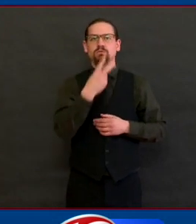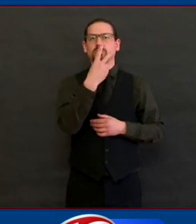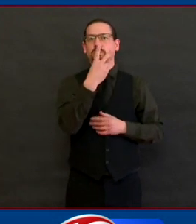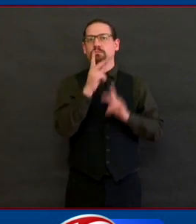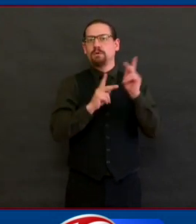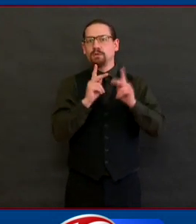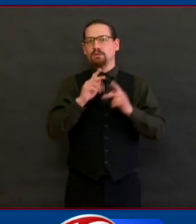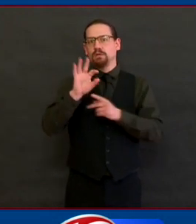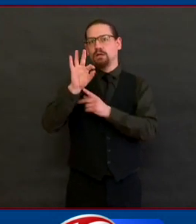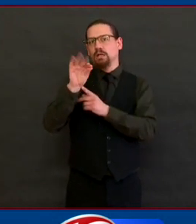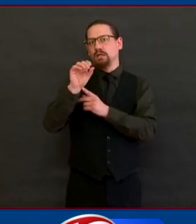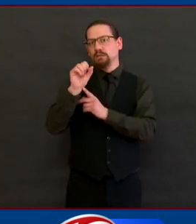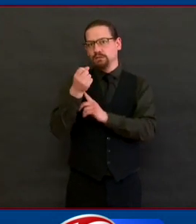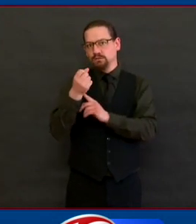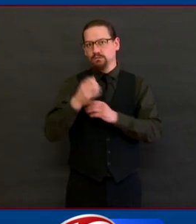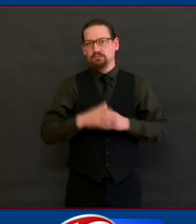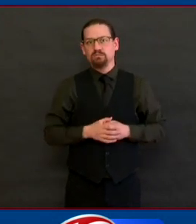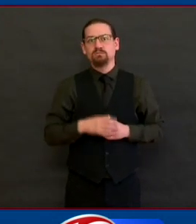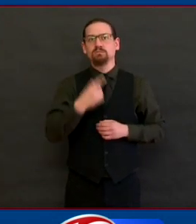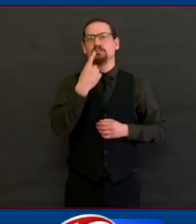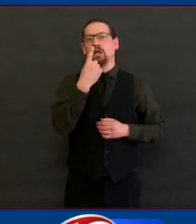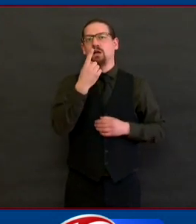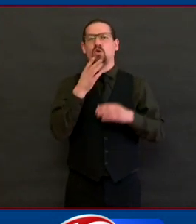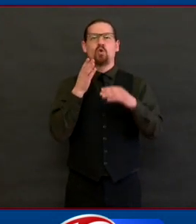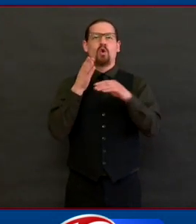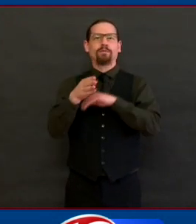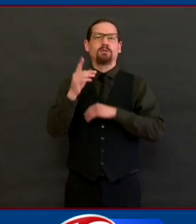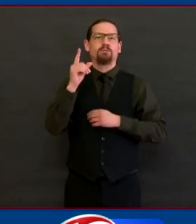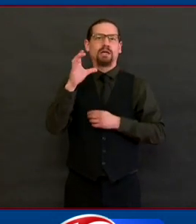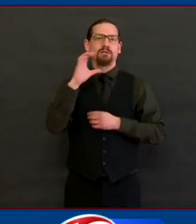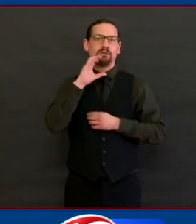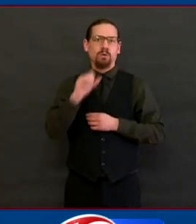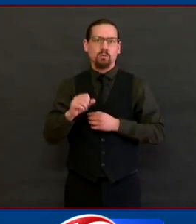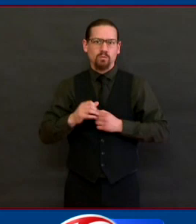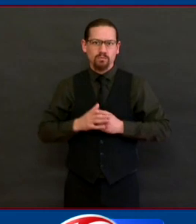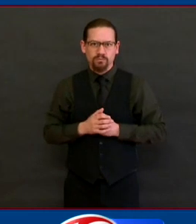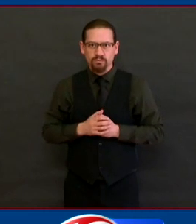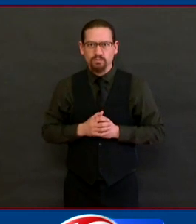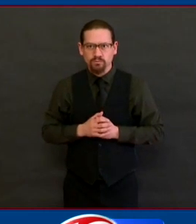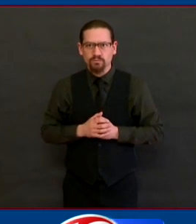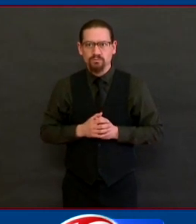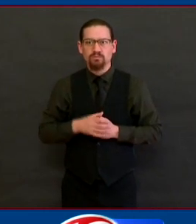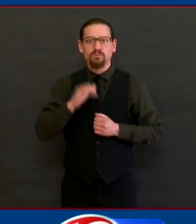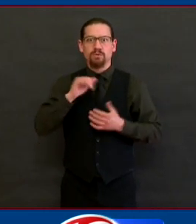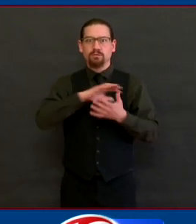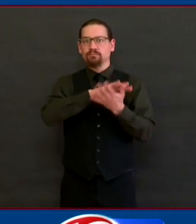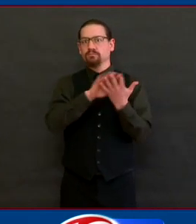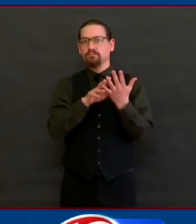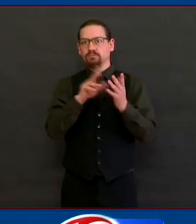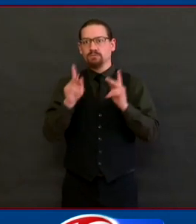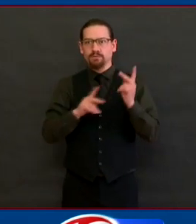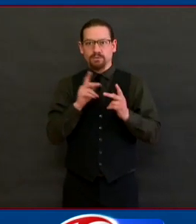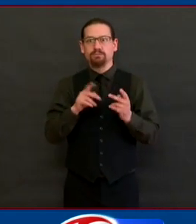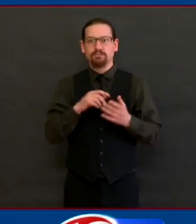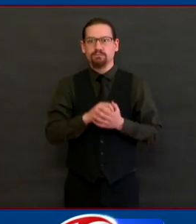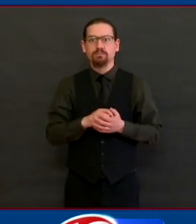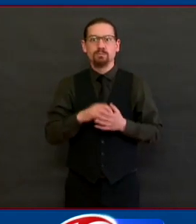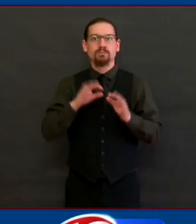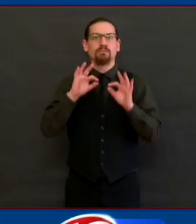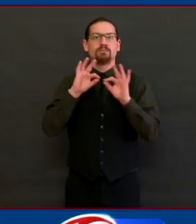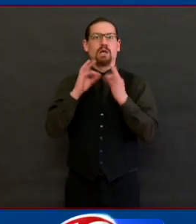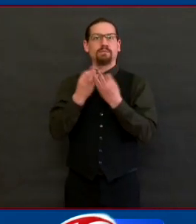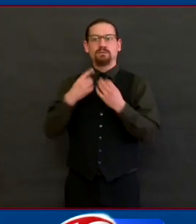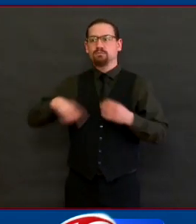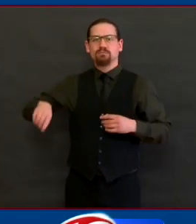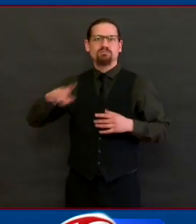of them was older than 100. These are people that are loved by families, and we extend